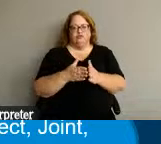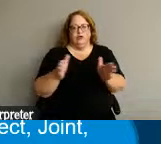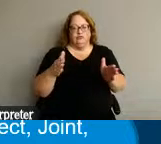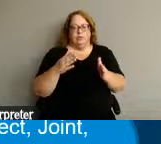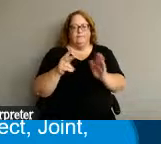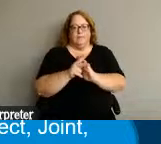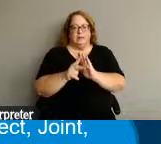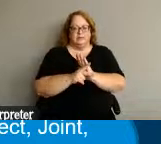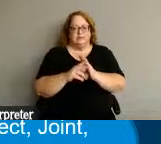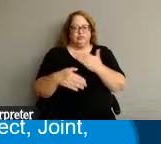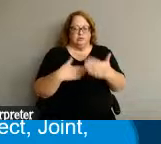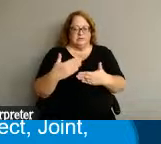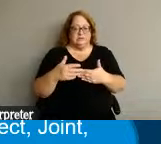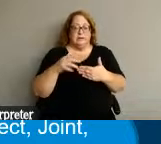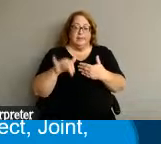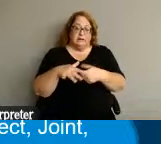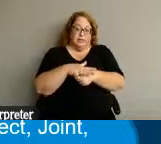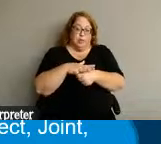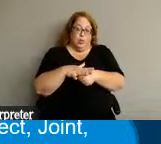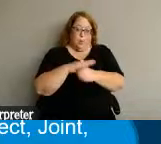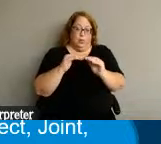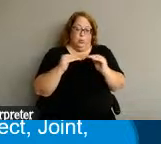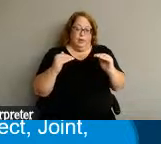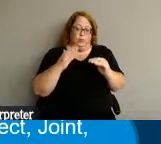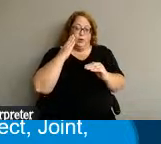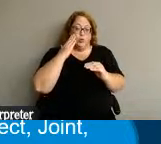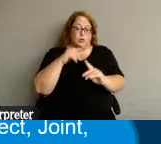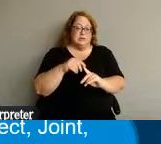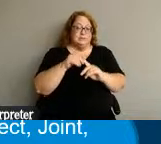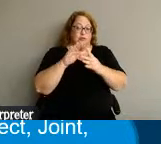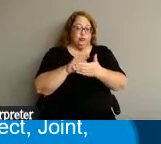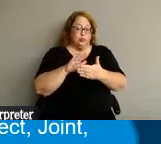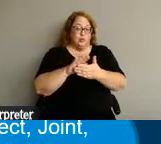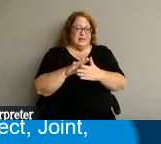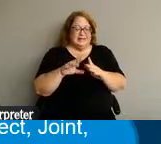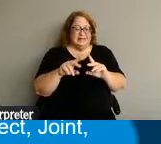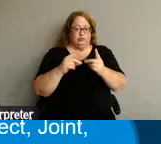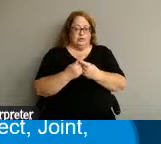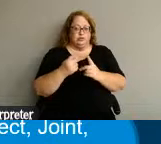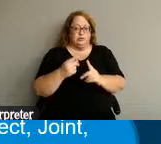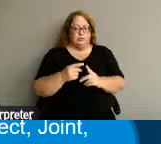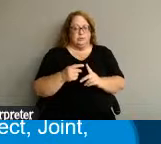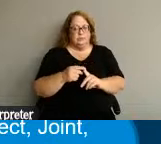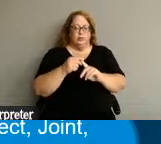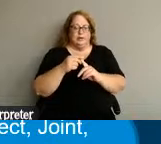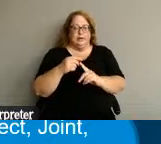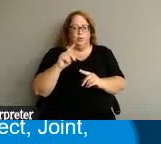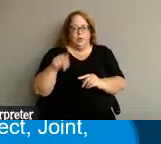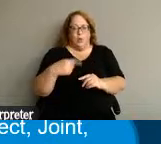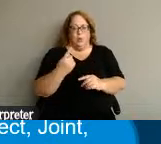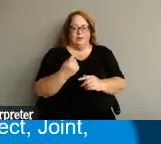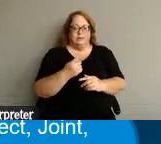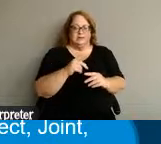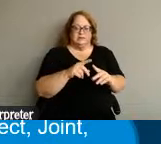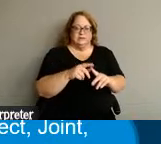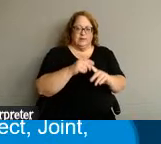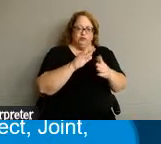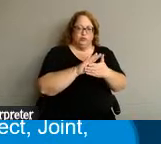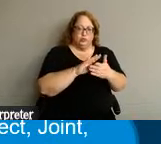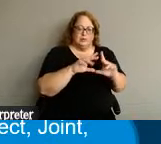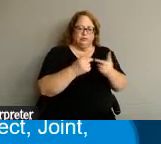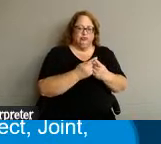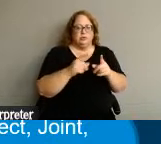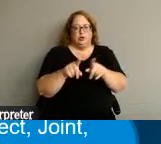level. As we know, special school district is very unique in that we are a dual district system, so we have not only special school district, but also the partner